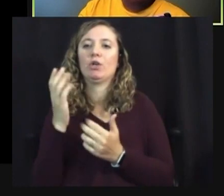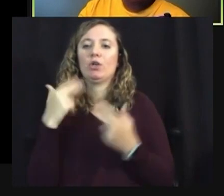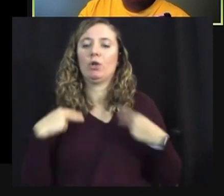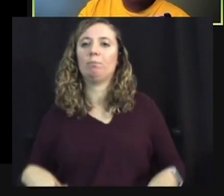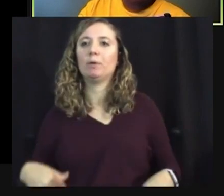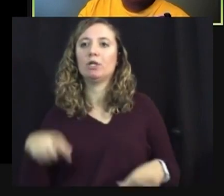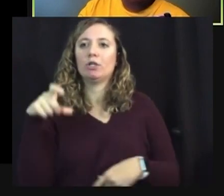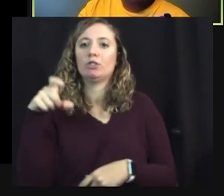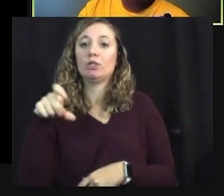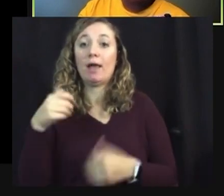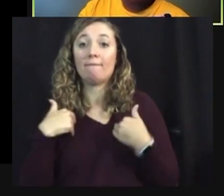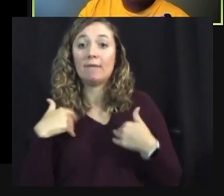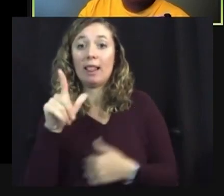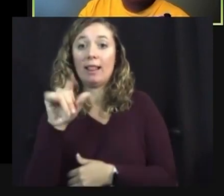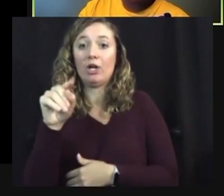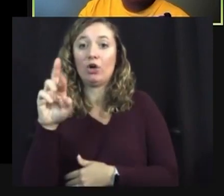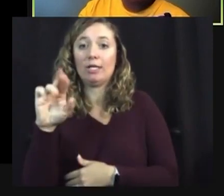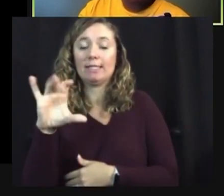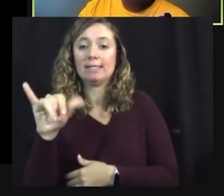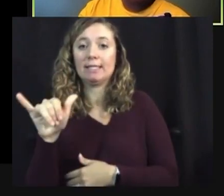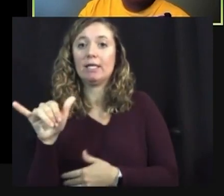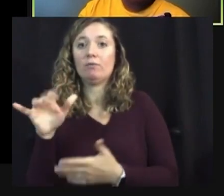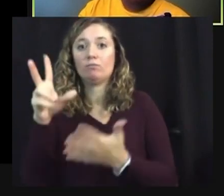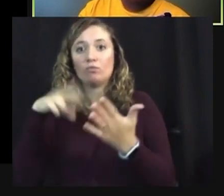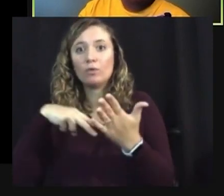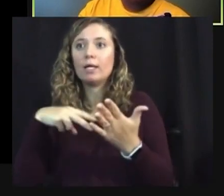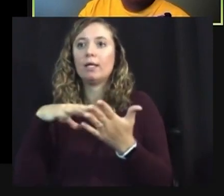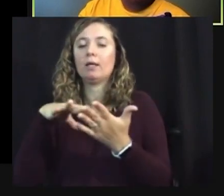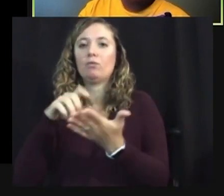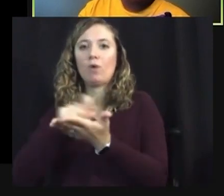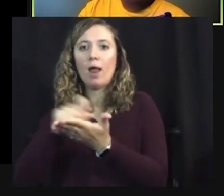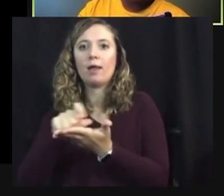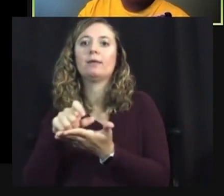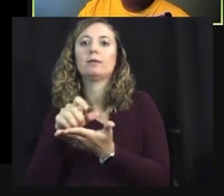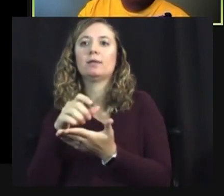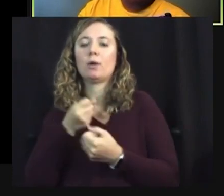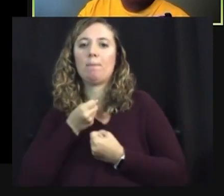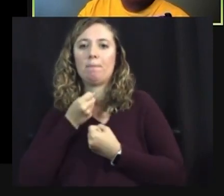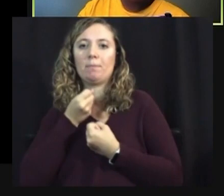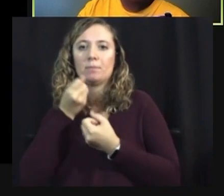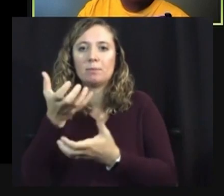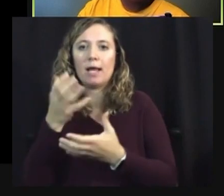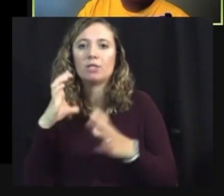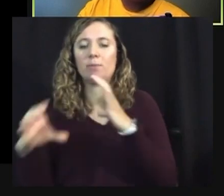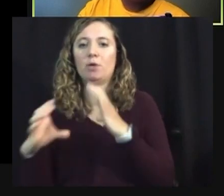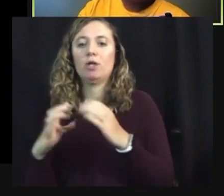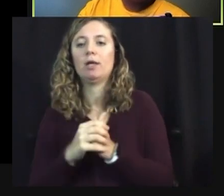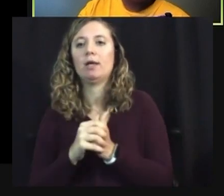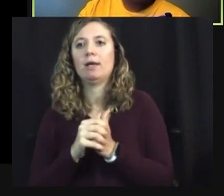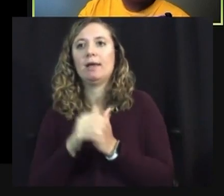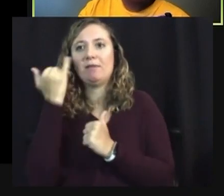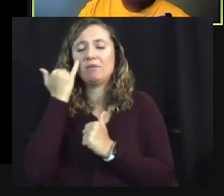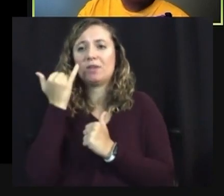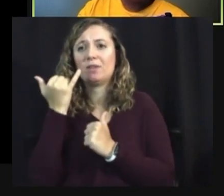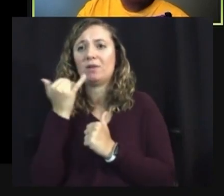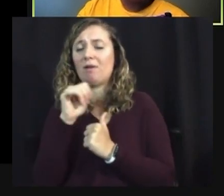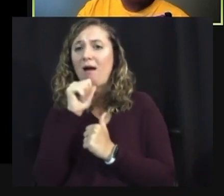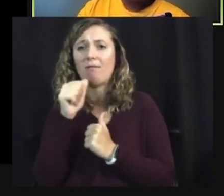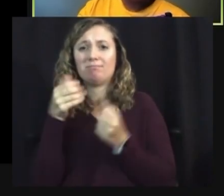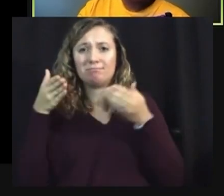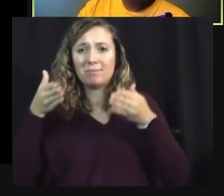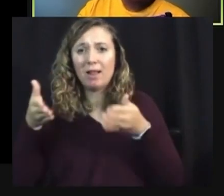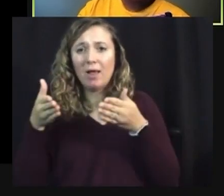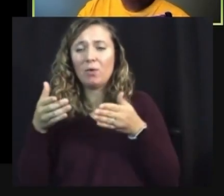full communication. Anyone who is left out due to communication differences is left out because